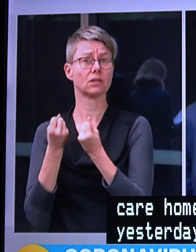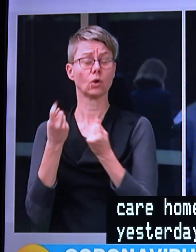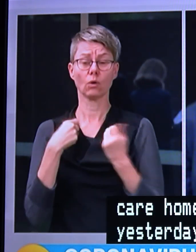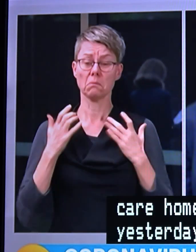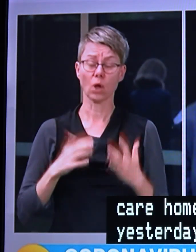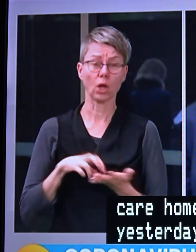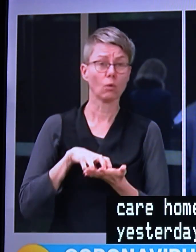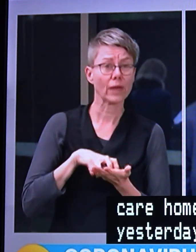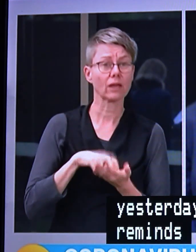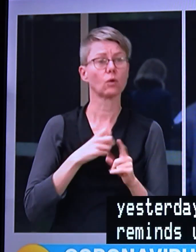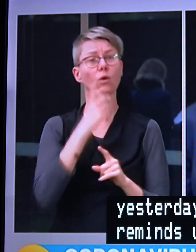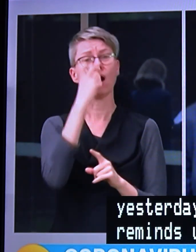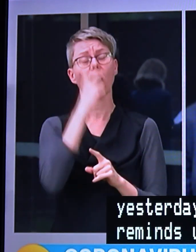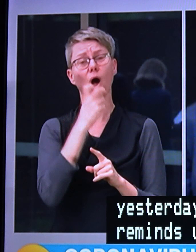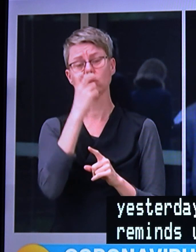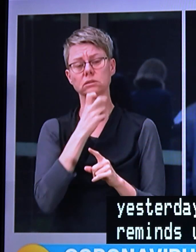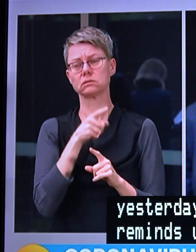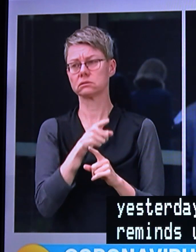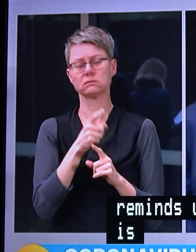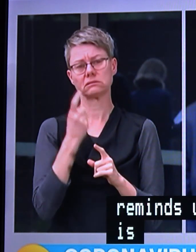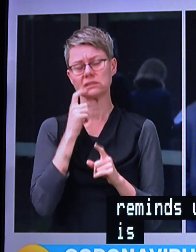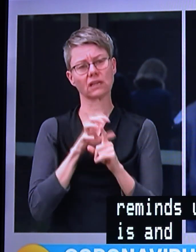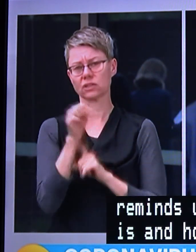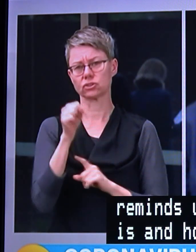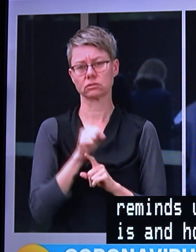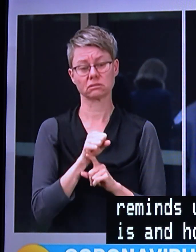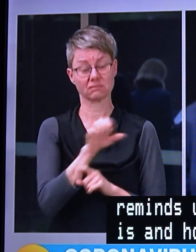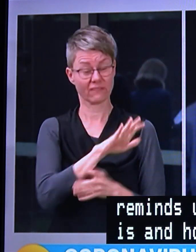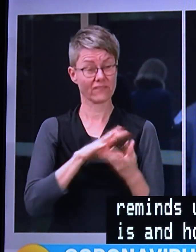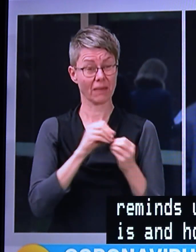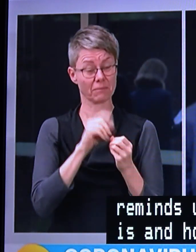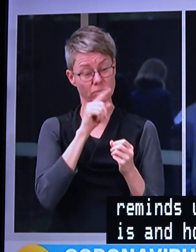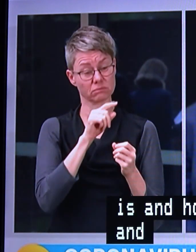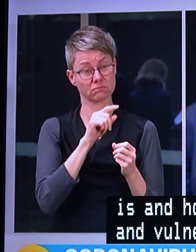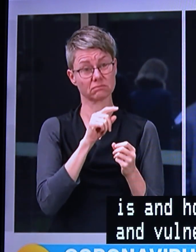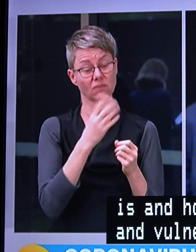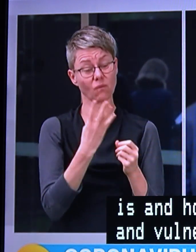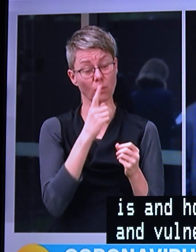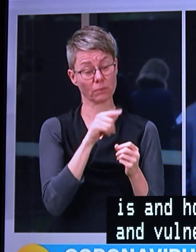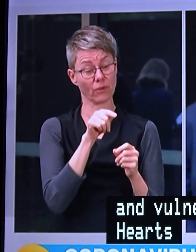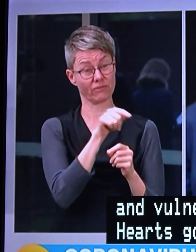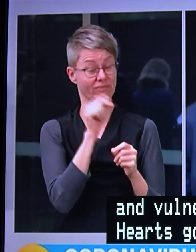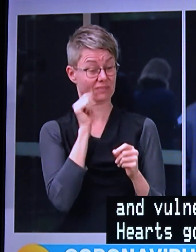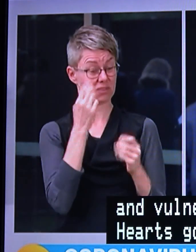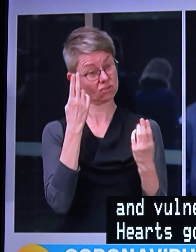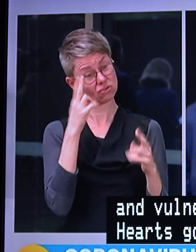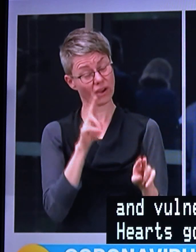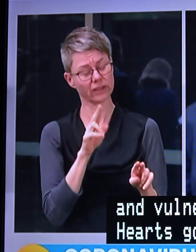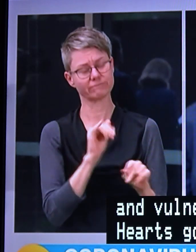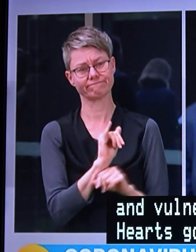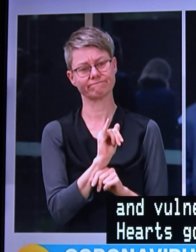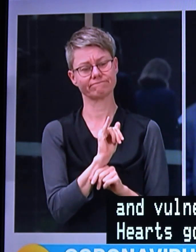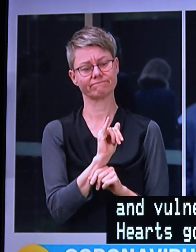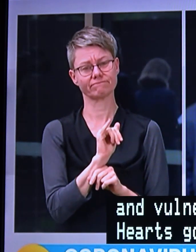and vulnerable in particular. And our hearts go out to all the families of the people who've succumbed to the disease, but also to